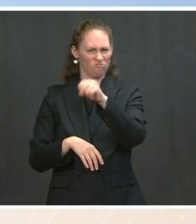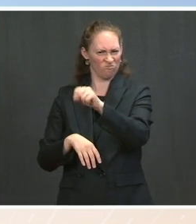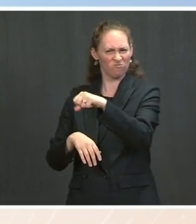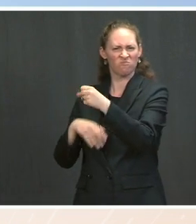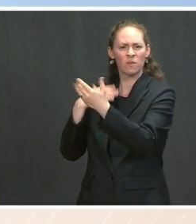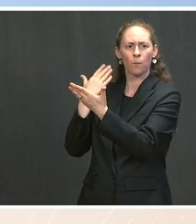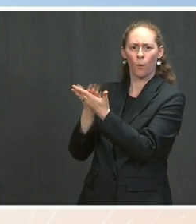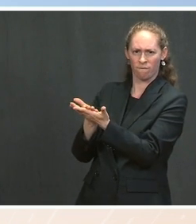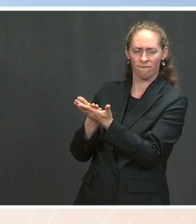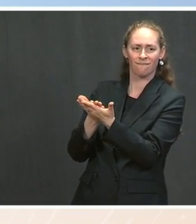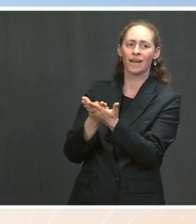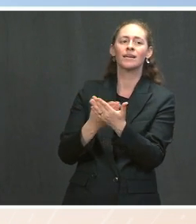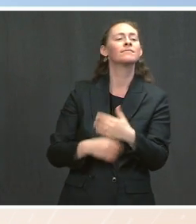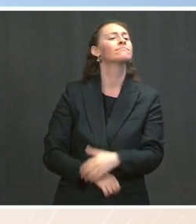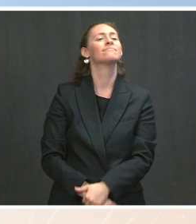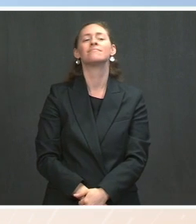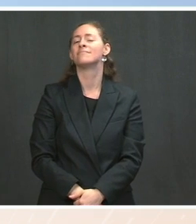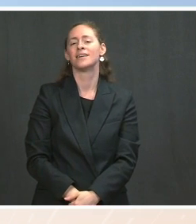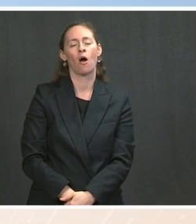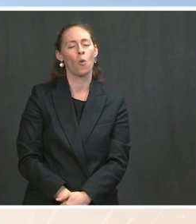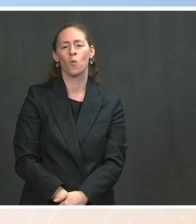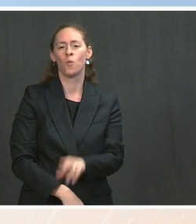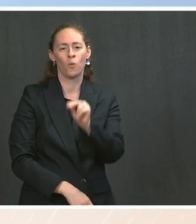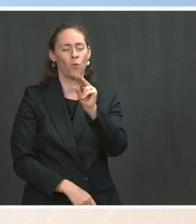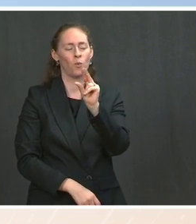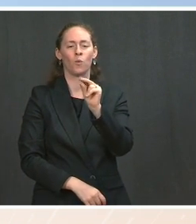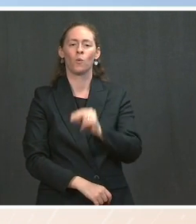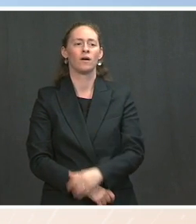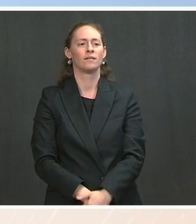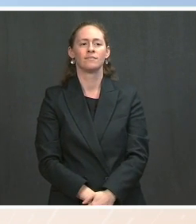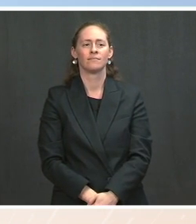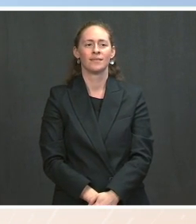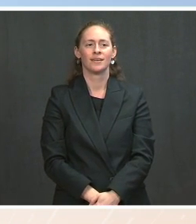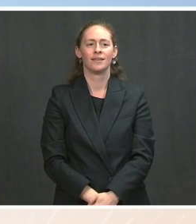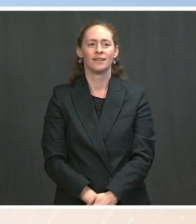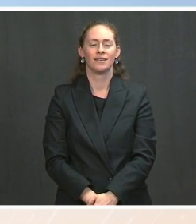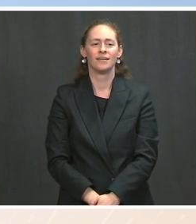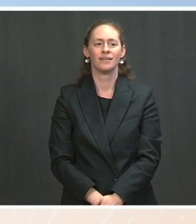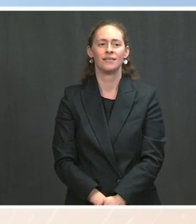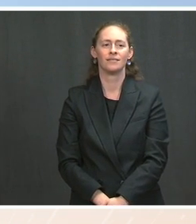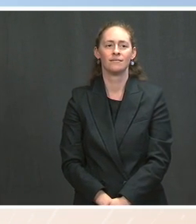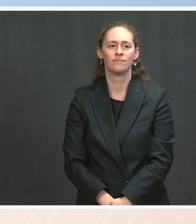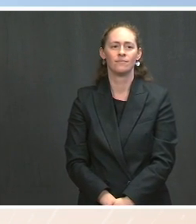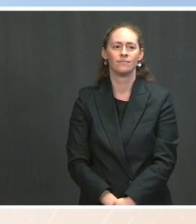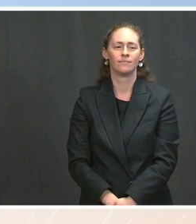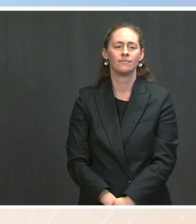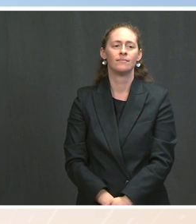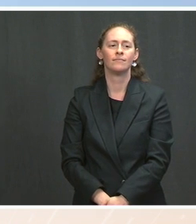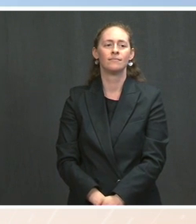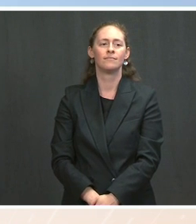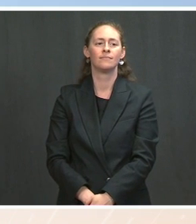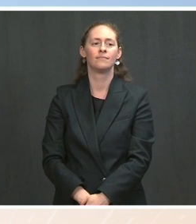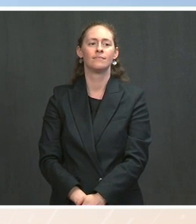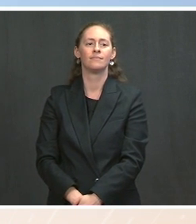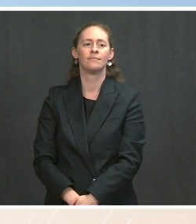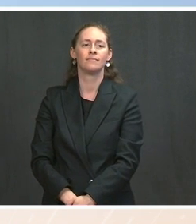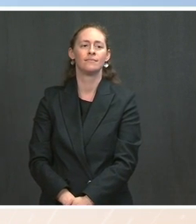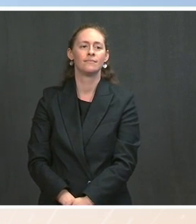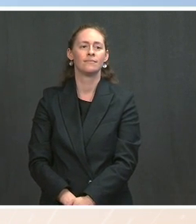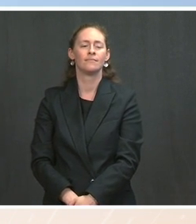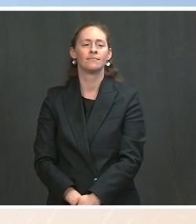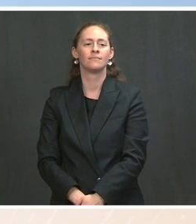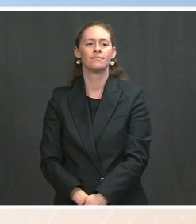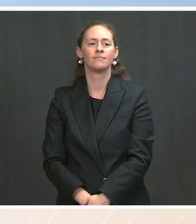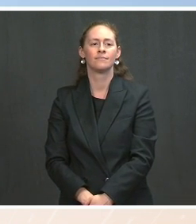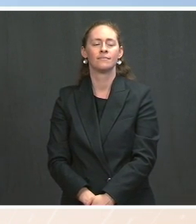intended plan. Just on a different topic, on Colonel Puckett, Jr. Yeah. Why was, maybe you could take us a